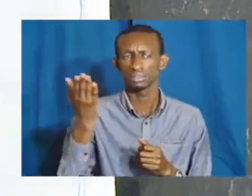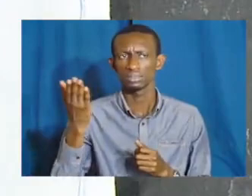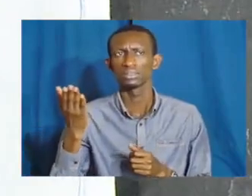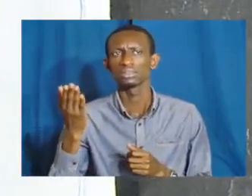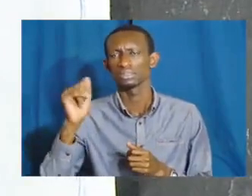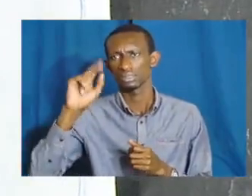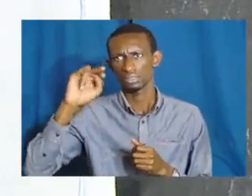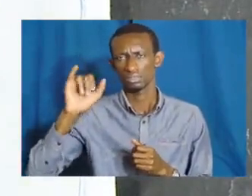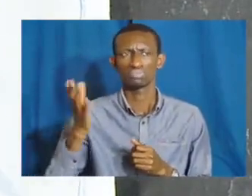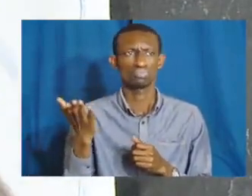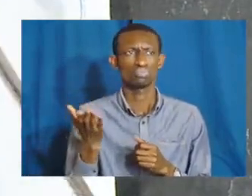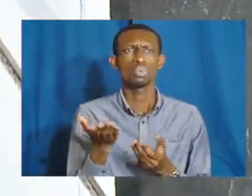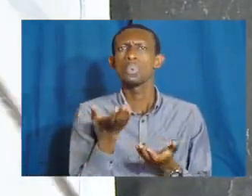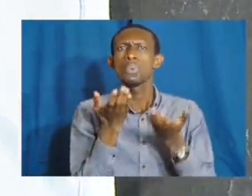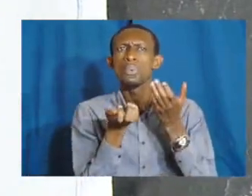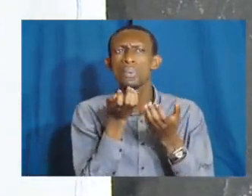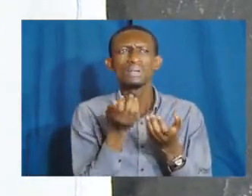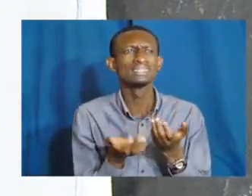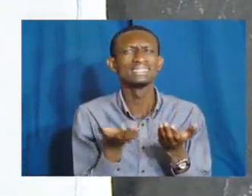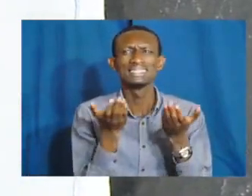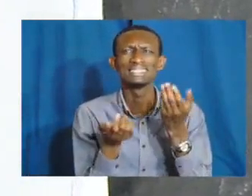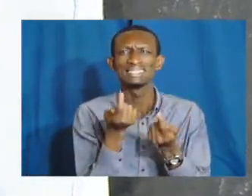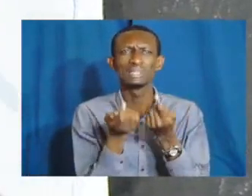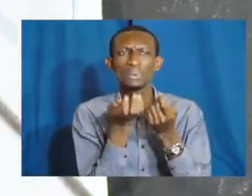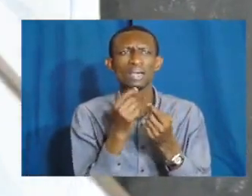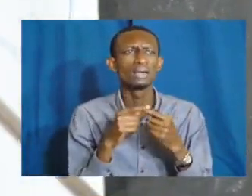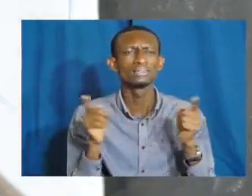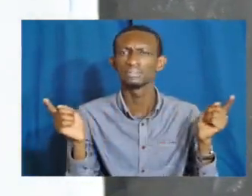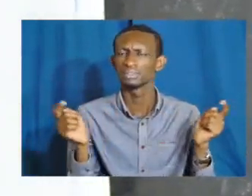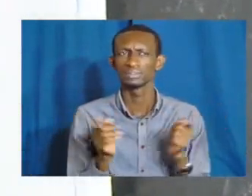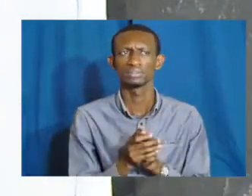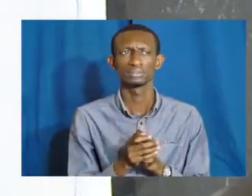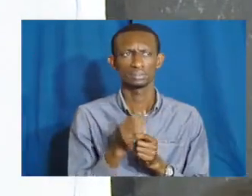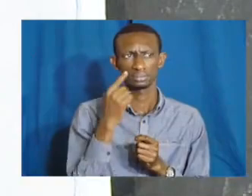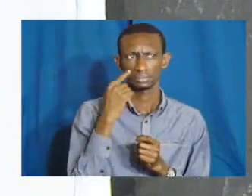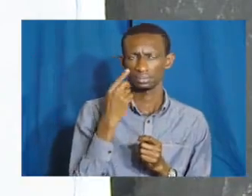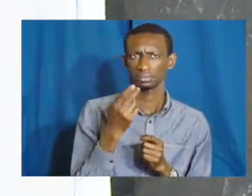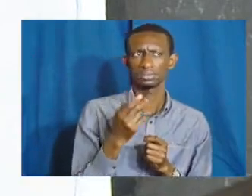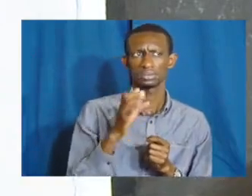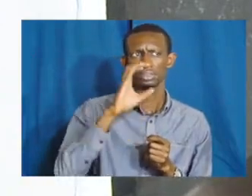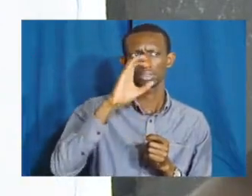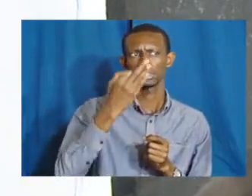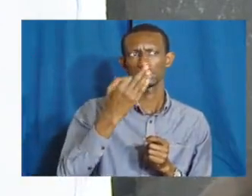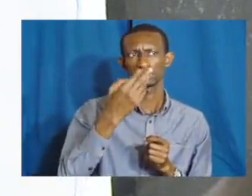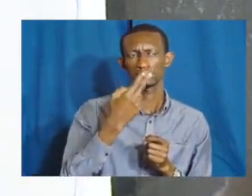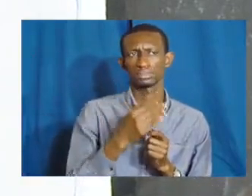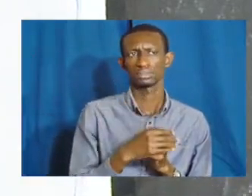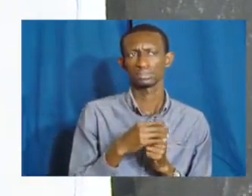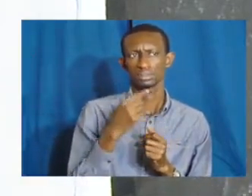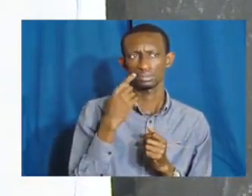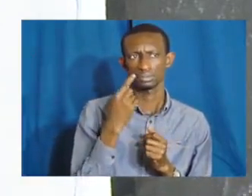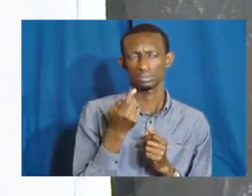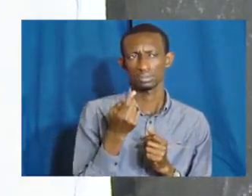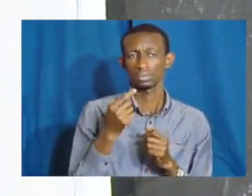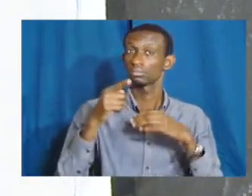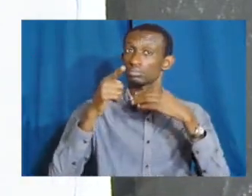differ greatly when you compare these compounds. Look at the propane, and then